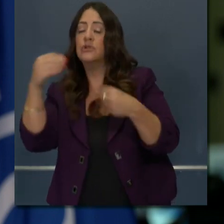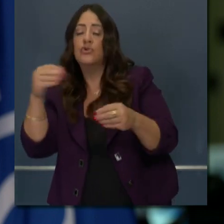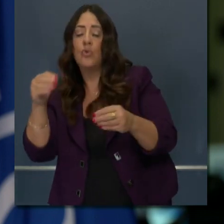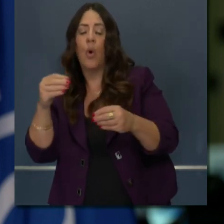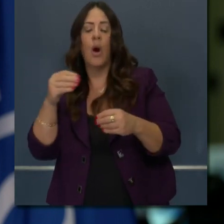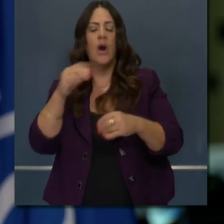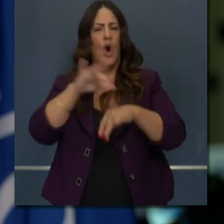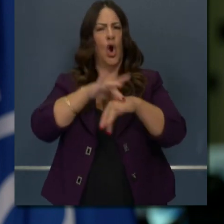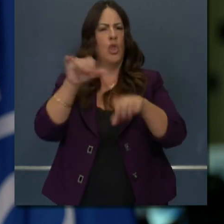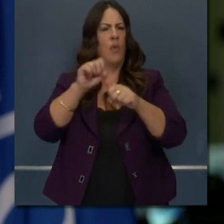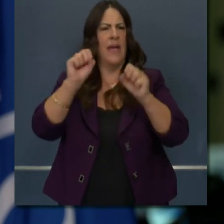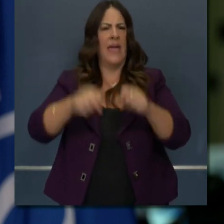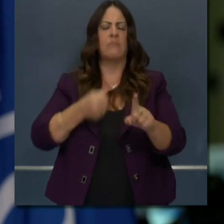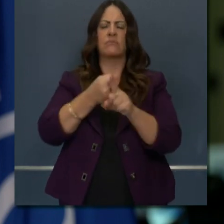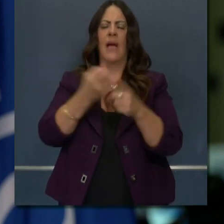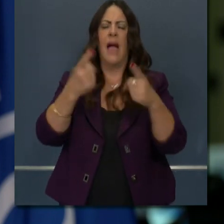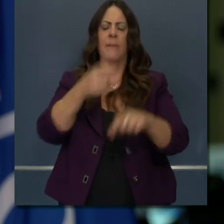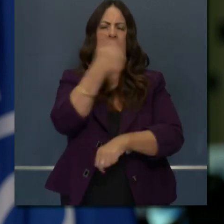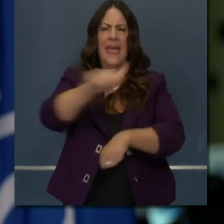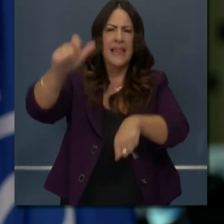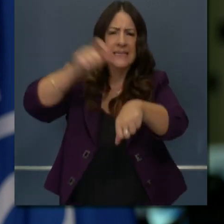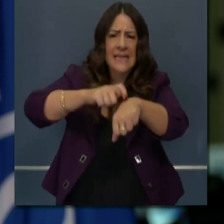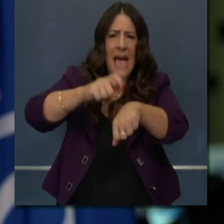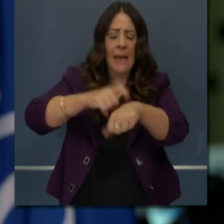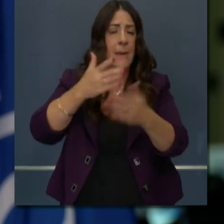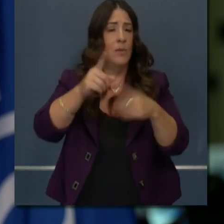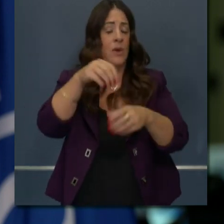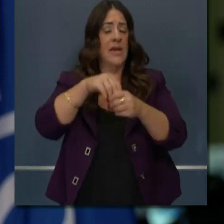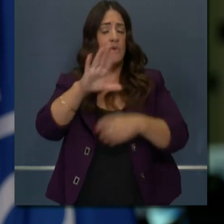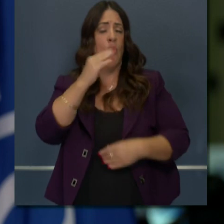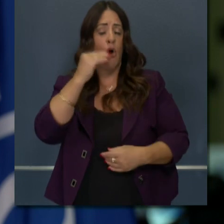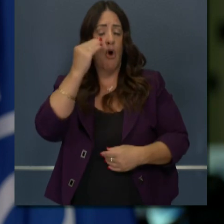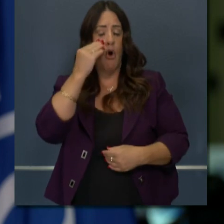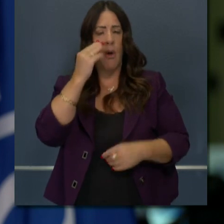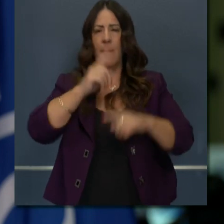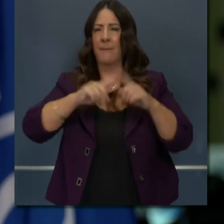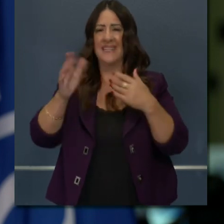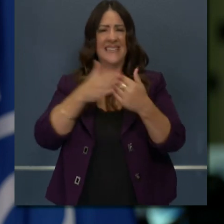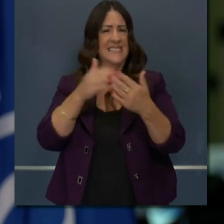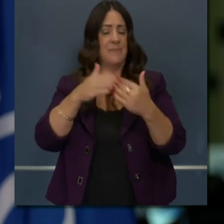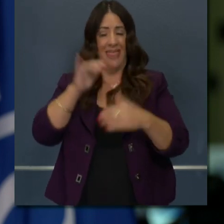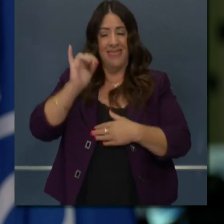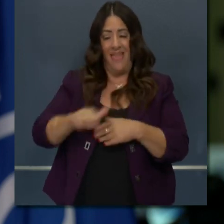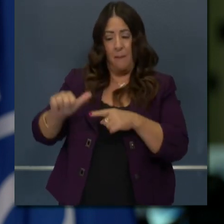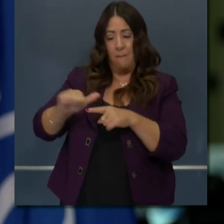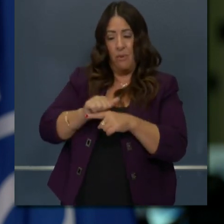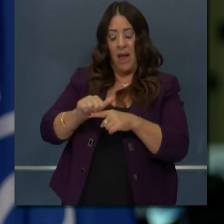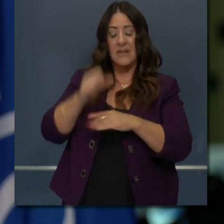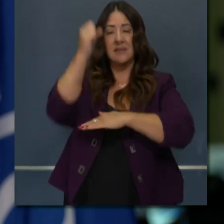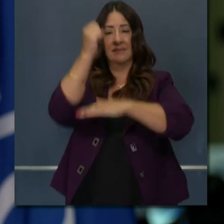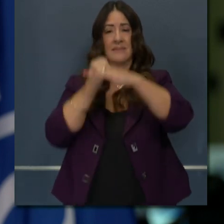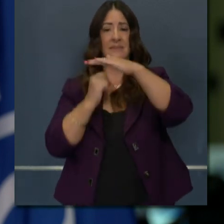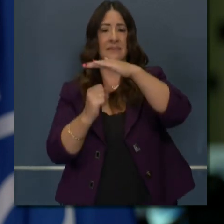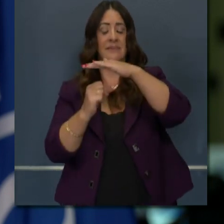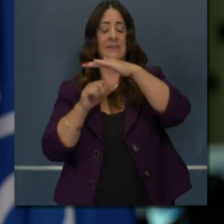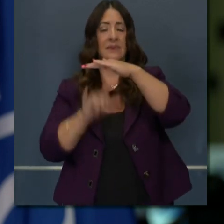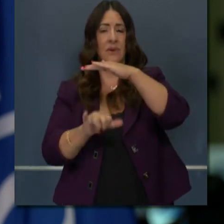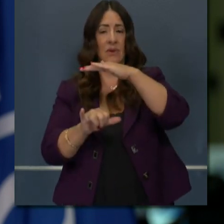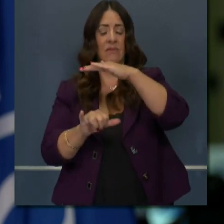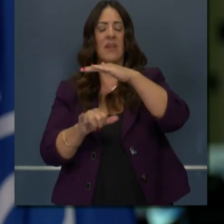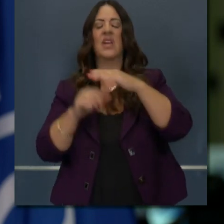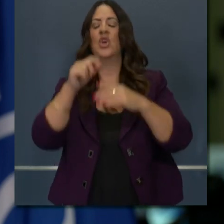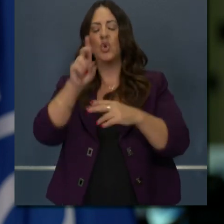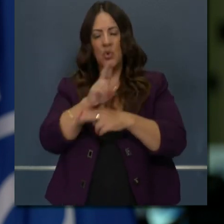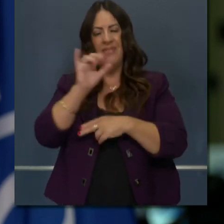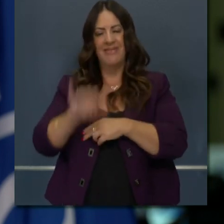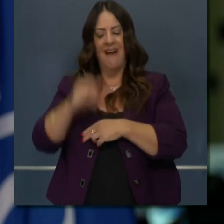store, we could be at home. It's a technique that can be used anywhere you are, and it is important to practice drop, cover, and hold